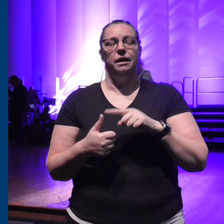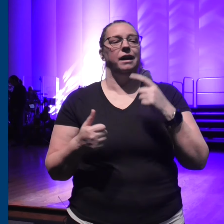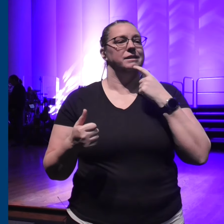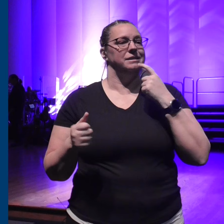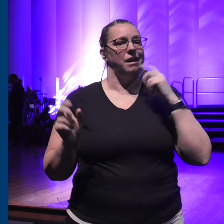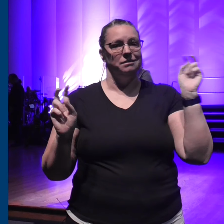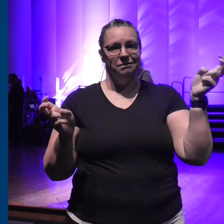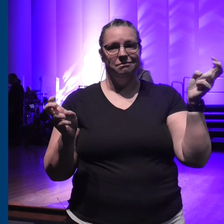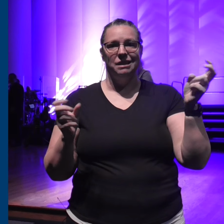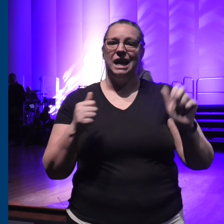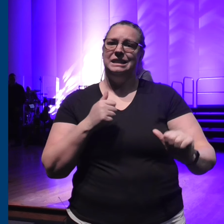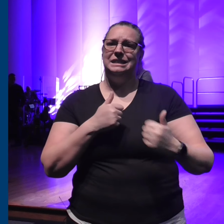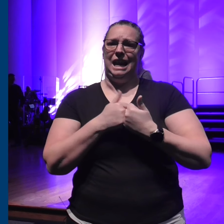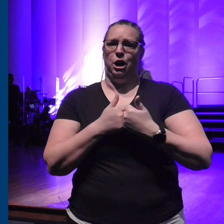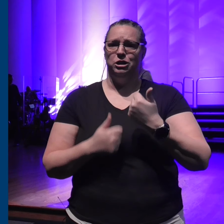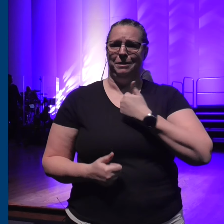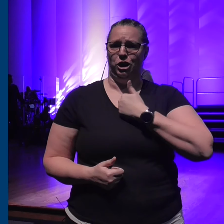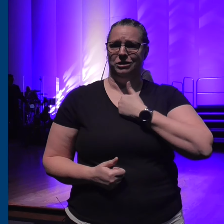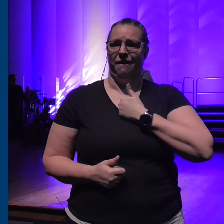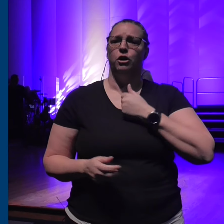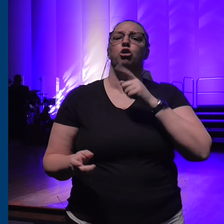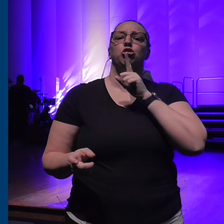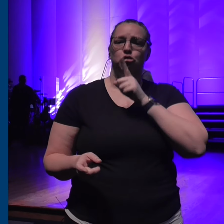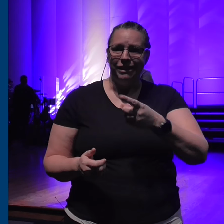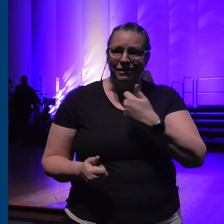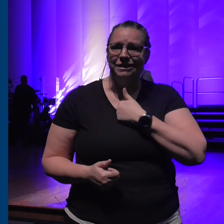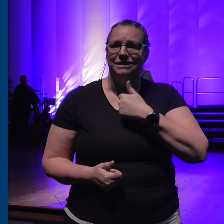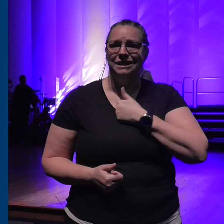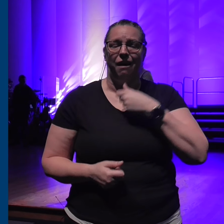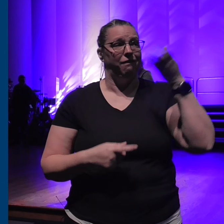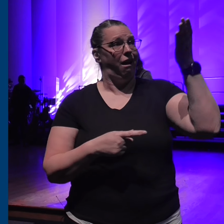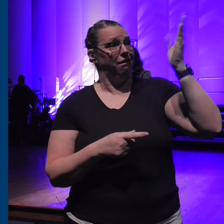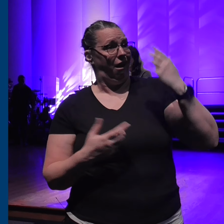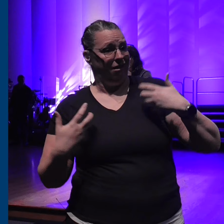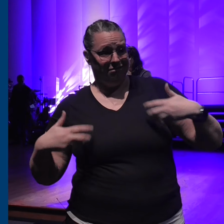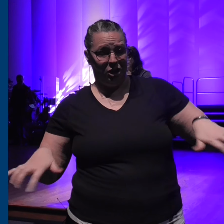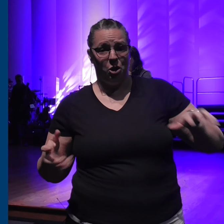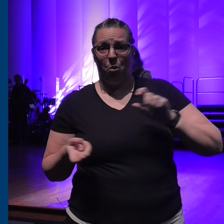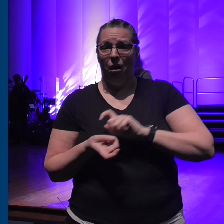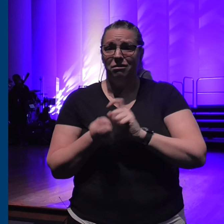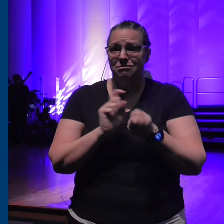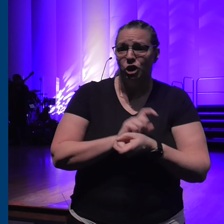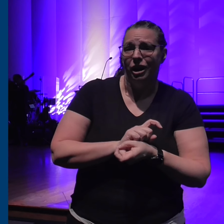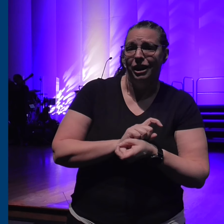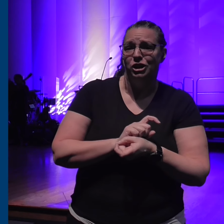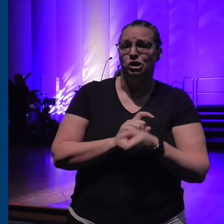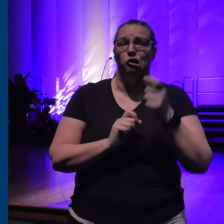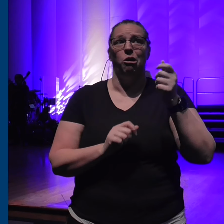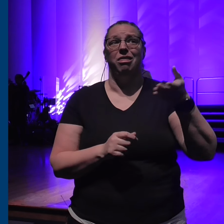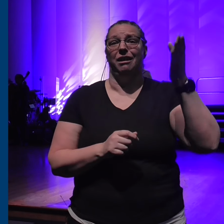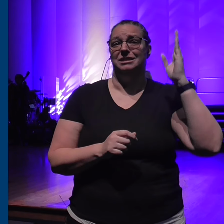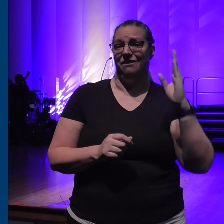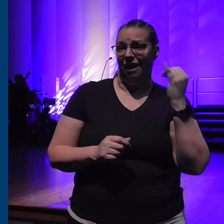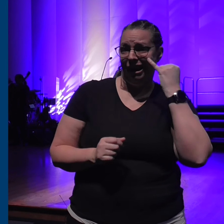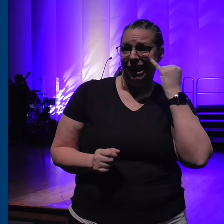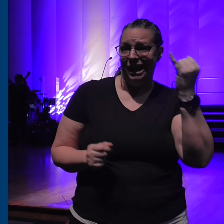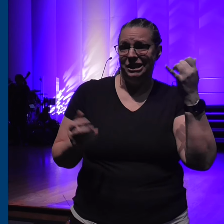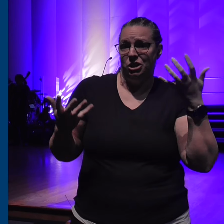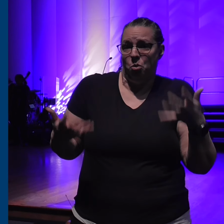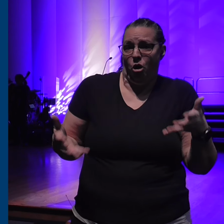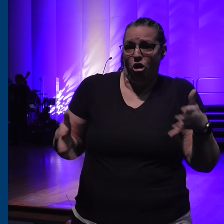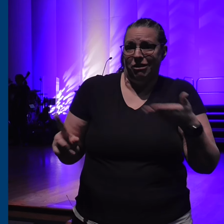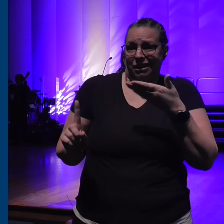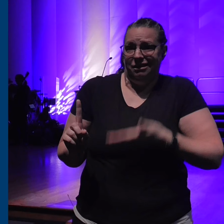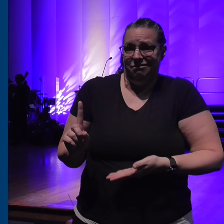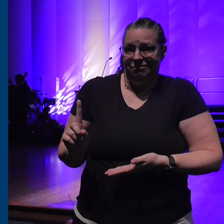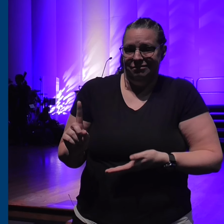"Dare to be yourself, your real self. God has no desire to make you anything other than the divine idea you already